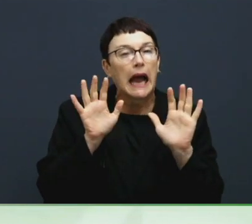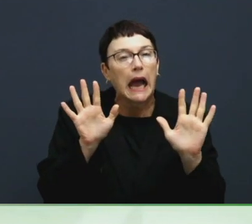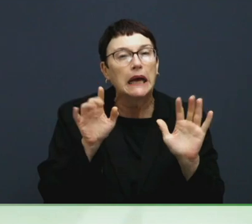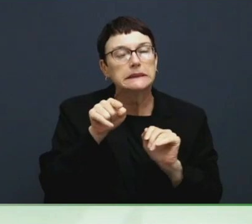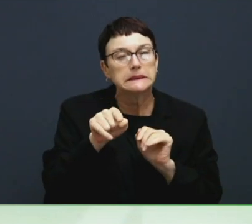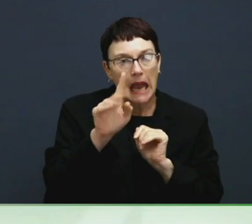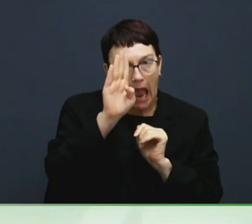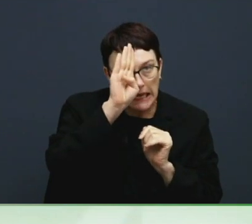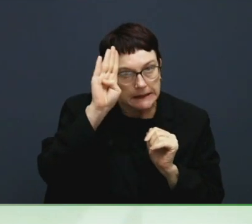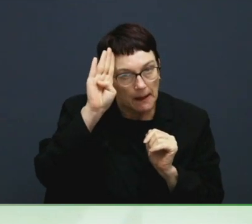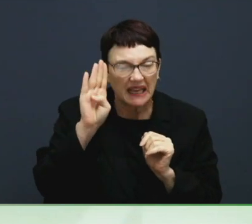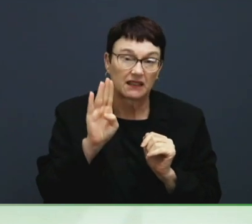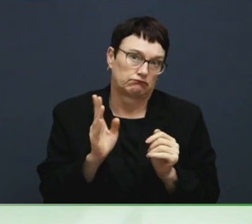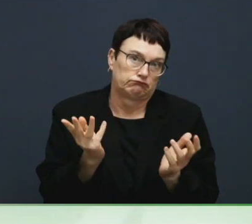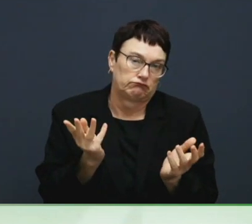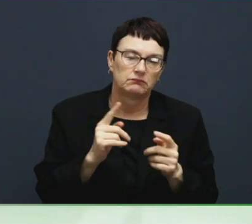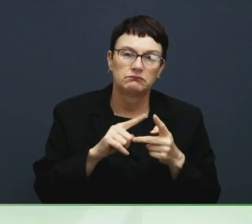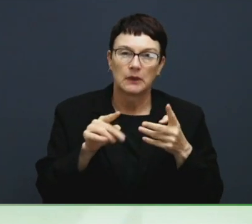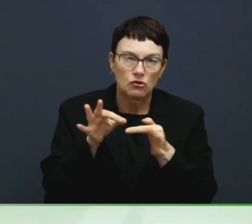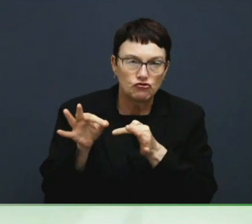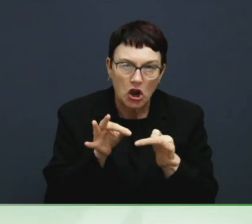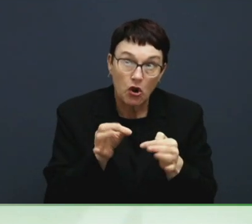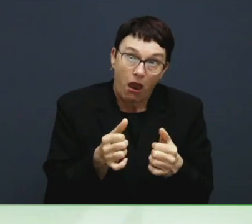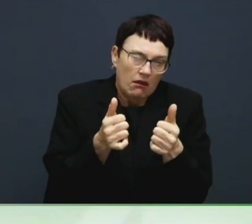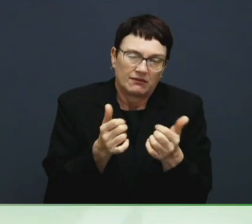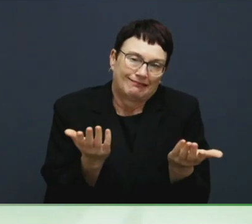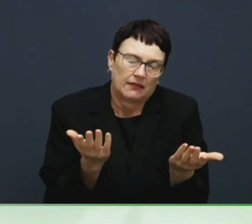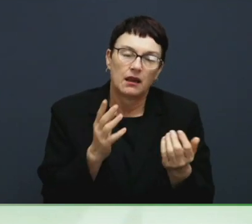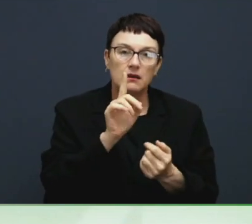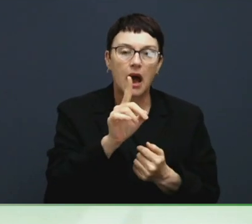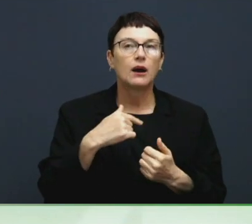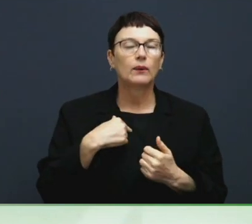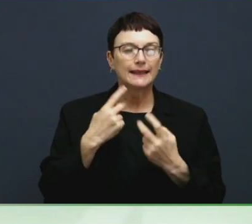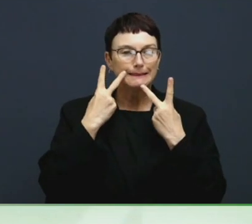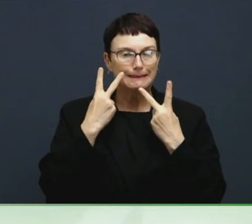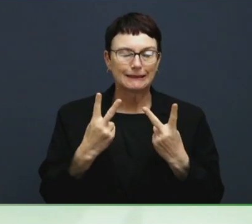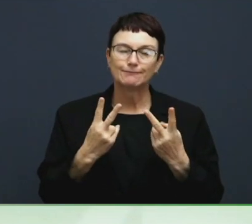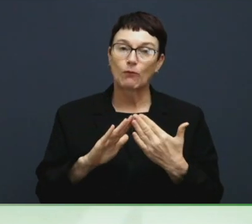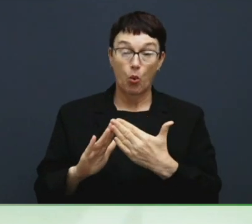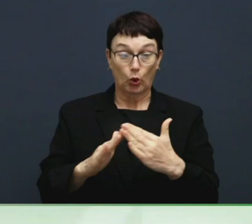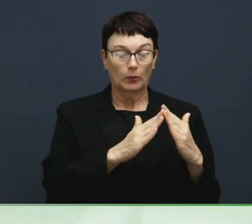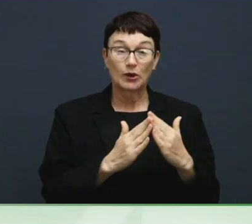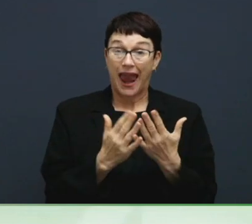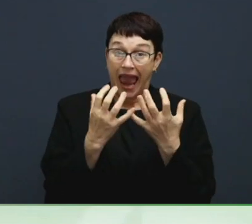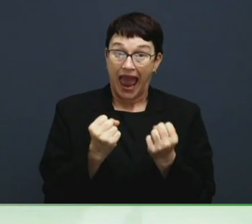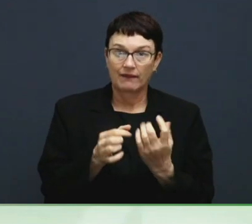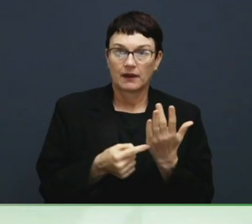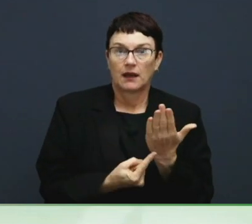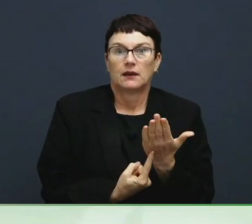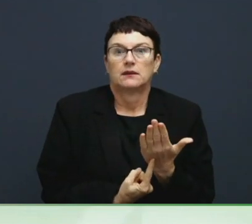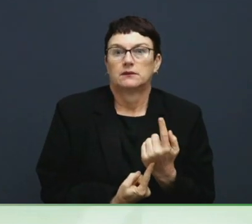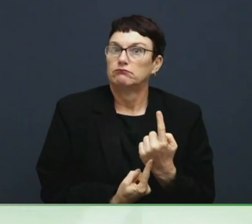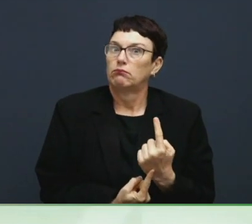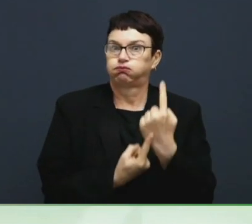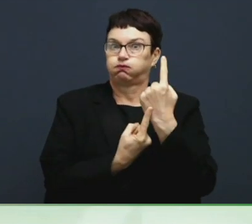strategic, but is really looking at role models in the community and really